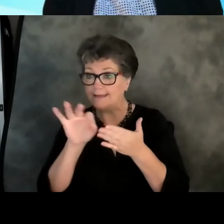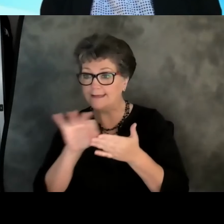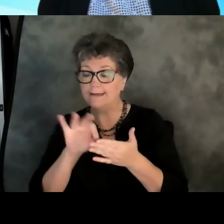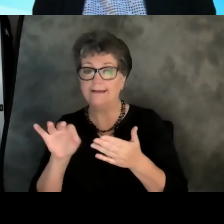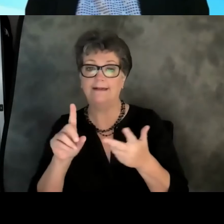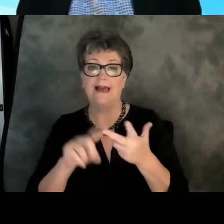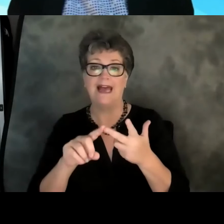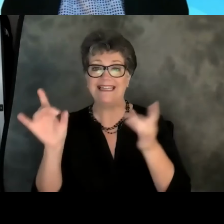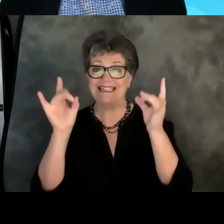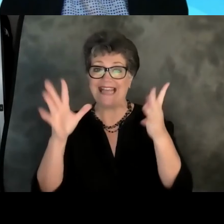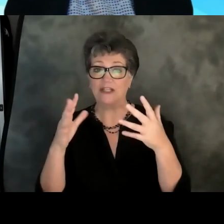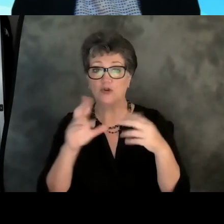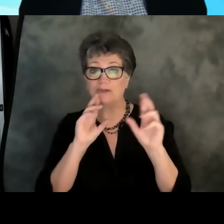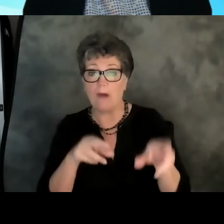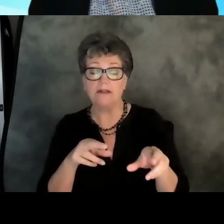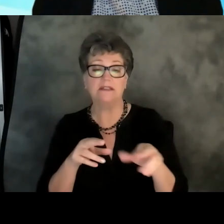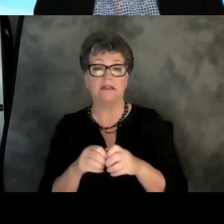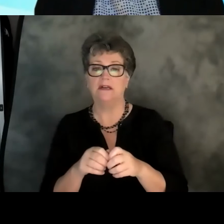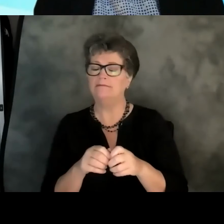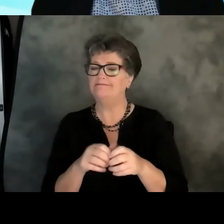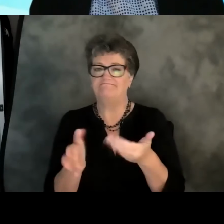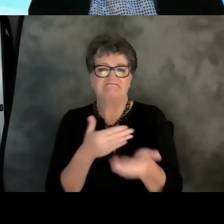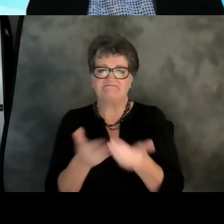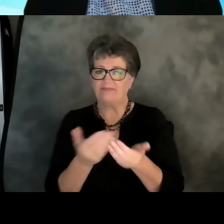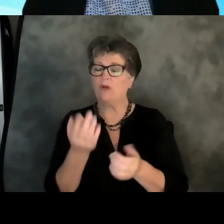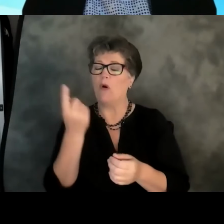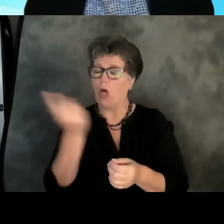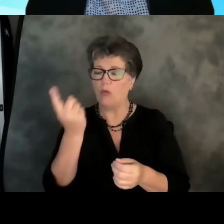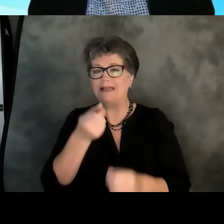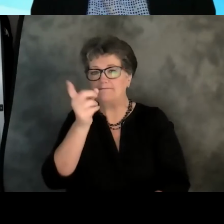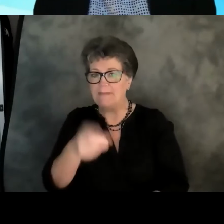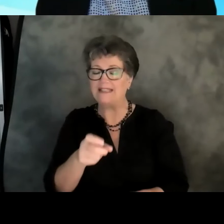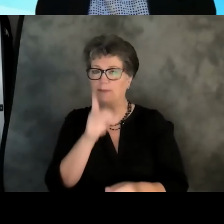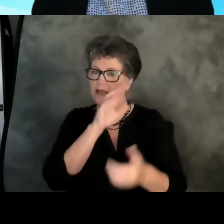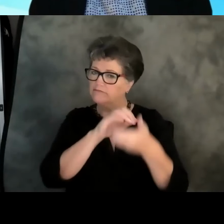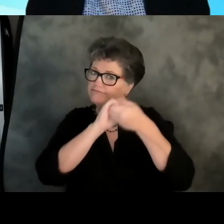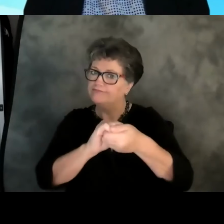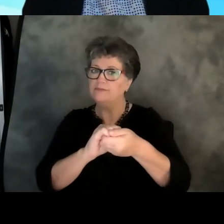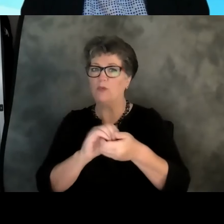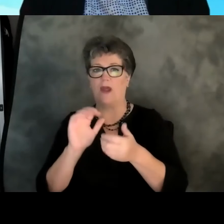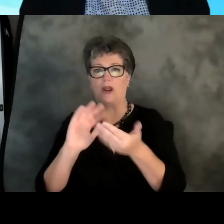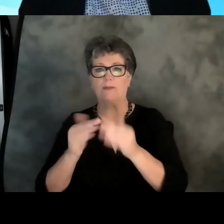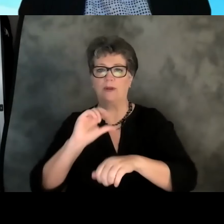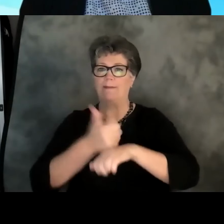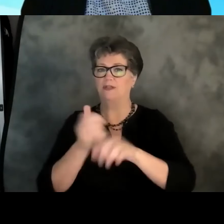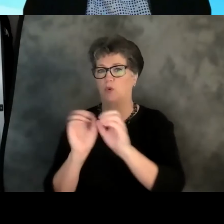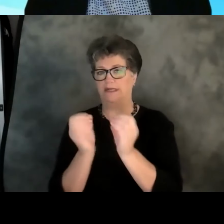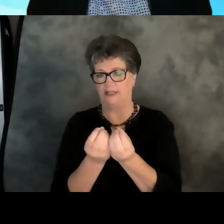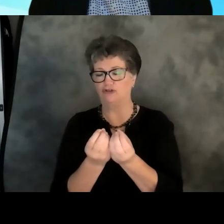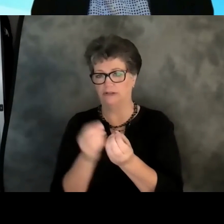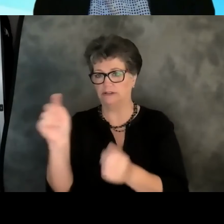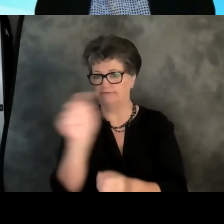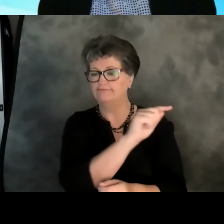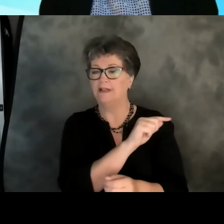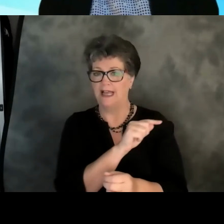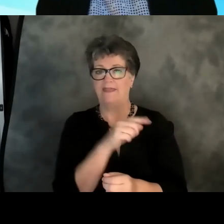on disaster response. We always will be and must be in deep partnership with our community-based organizations that bring